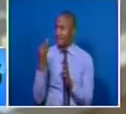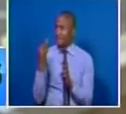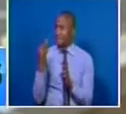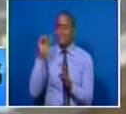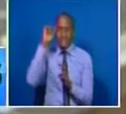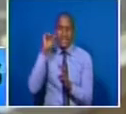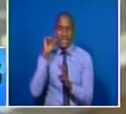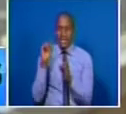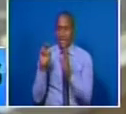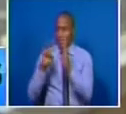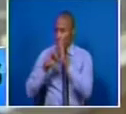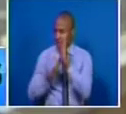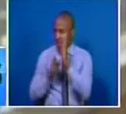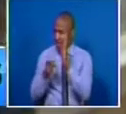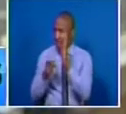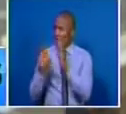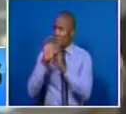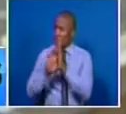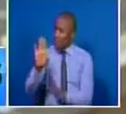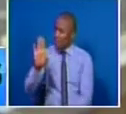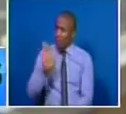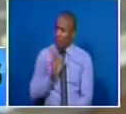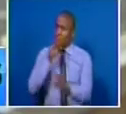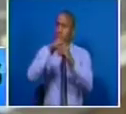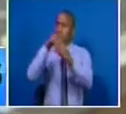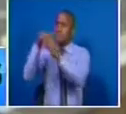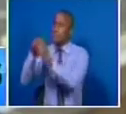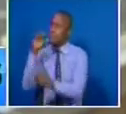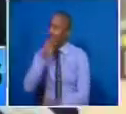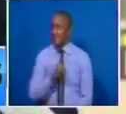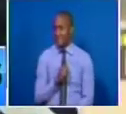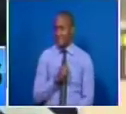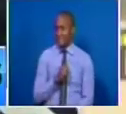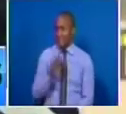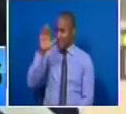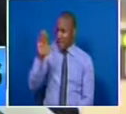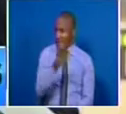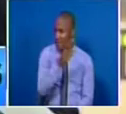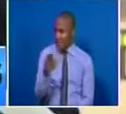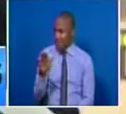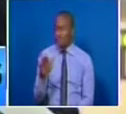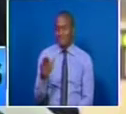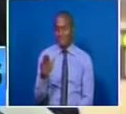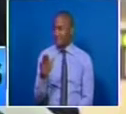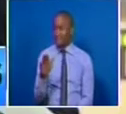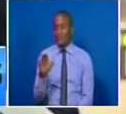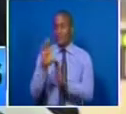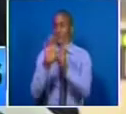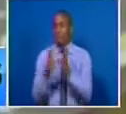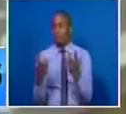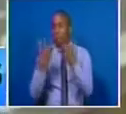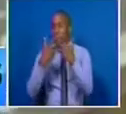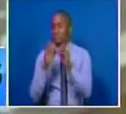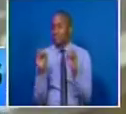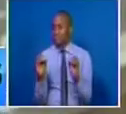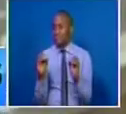is a constitutional principle, and we land this country in a constitutional crisis because parliament is going to be unconstitutional in its composition. How are they